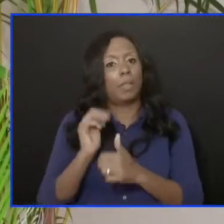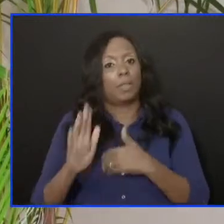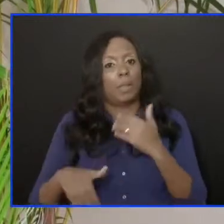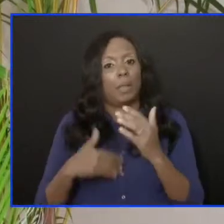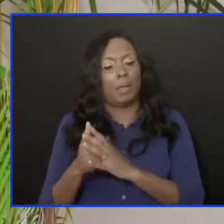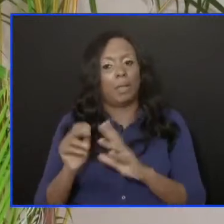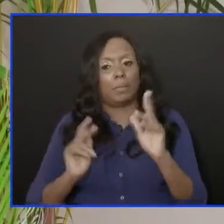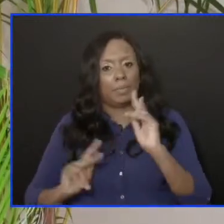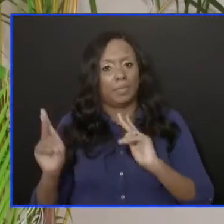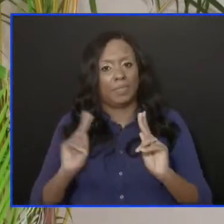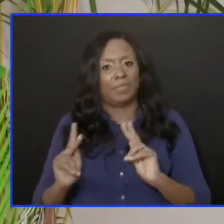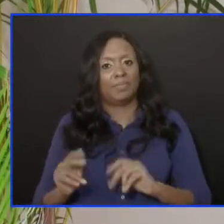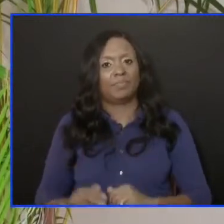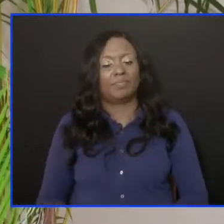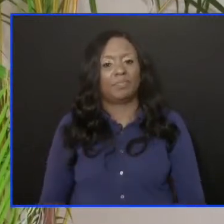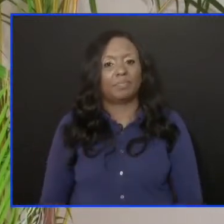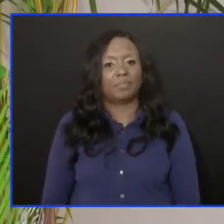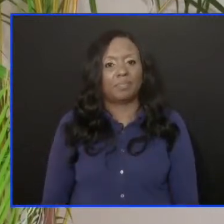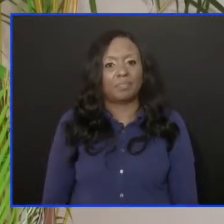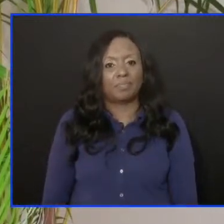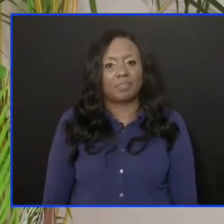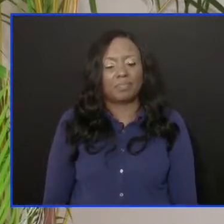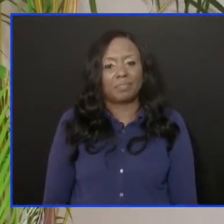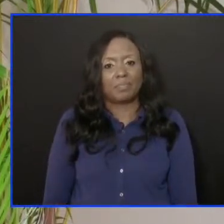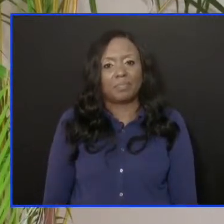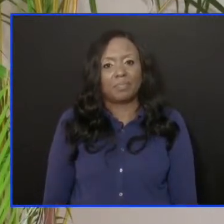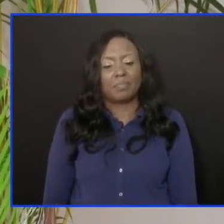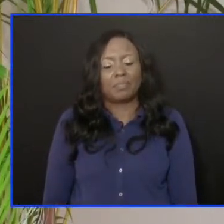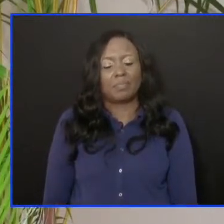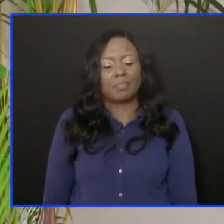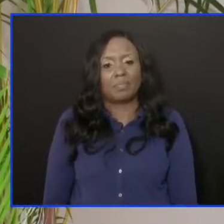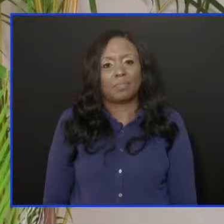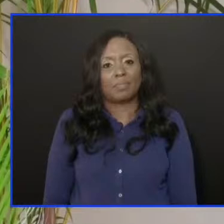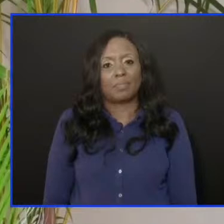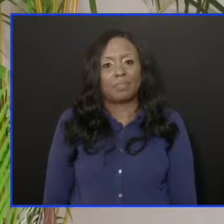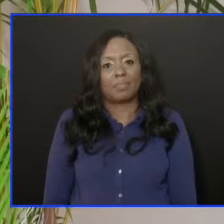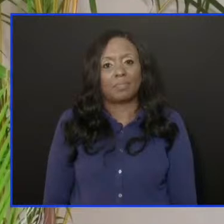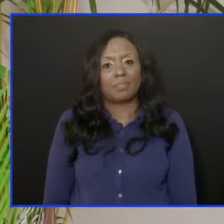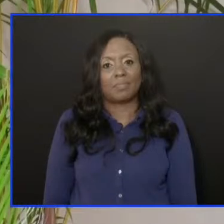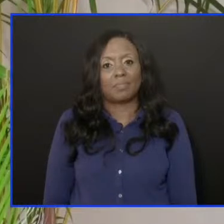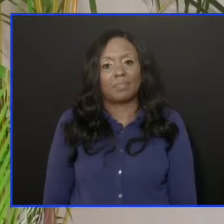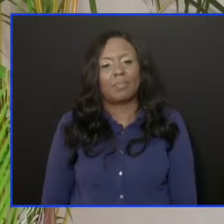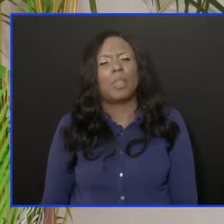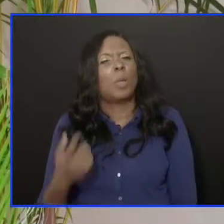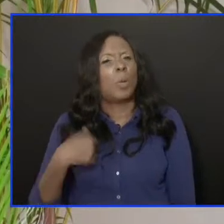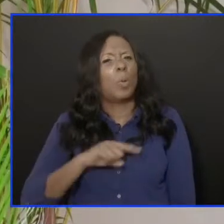parties. We were concerned, as was the public, that the concept of a medical